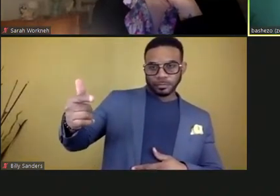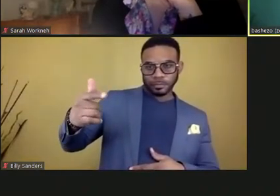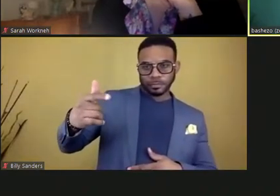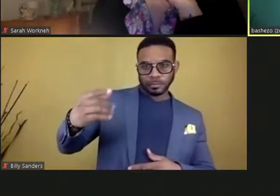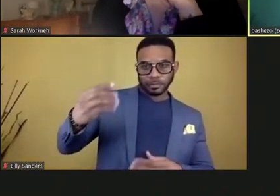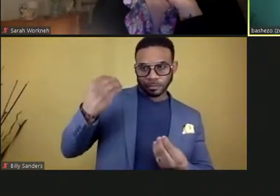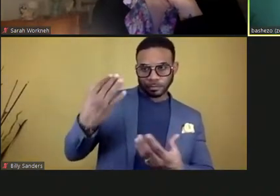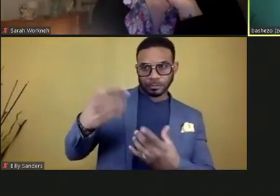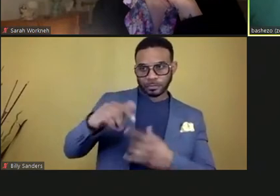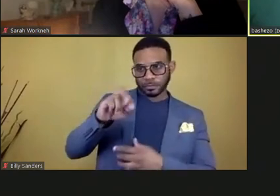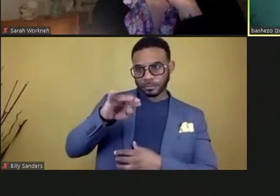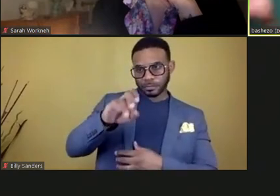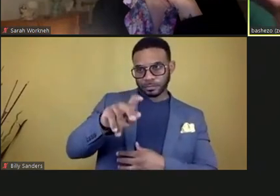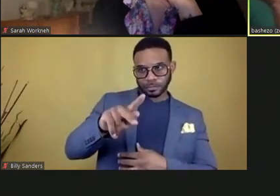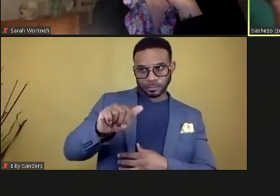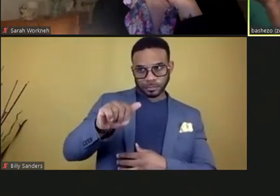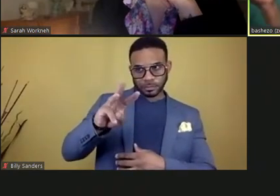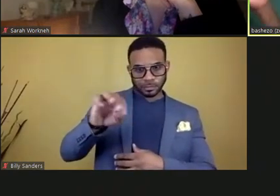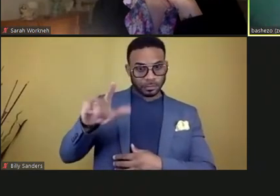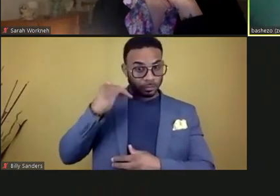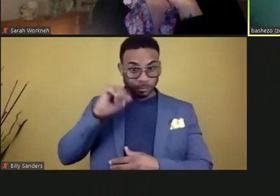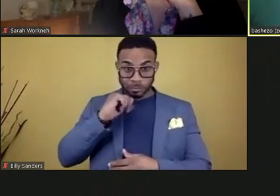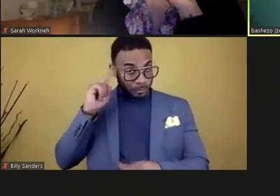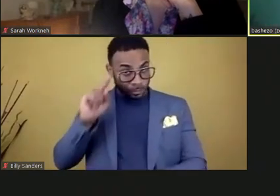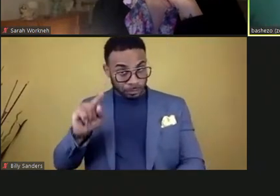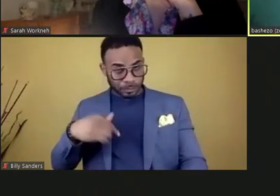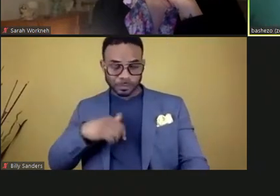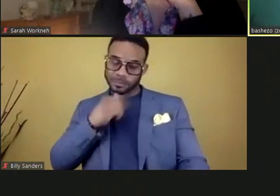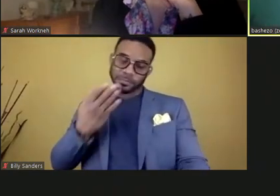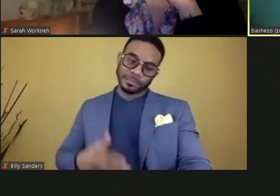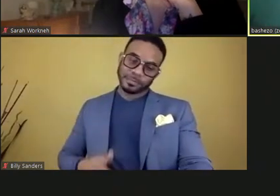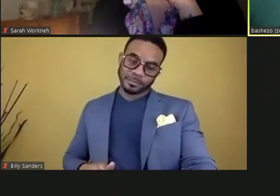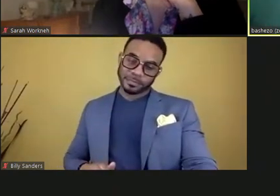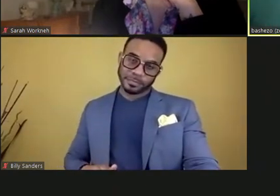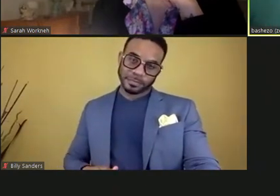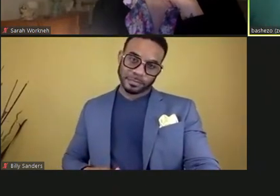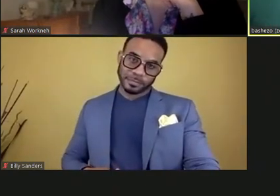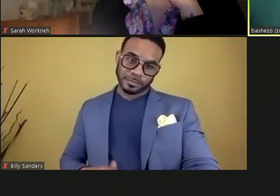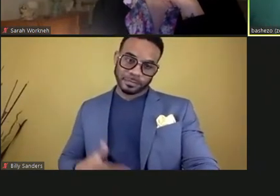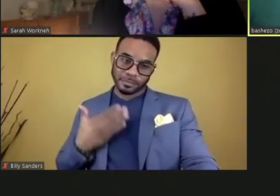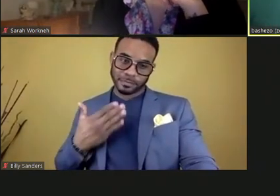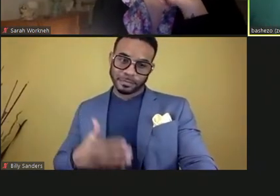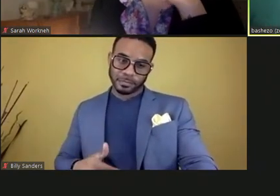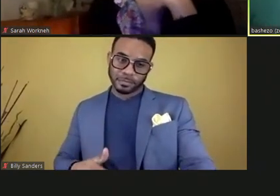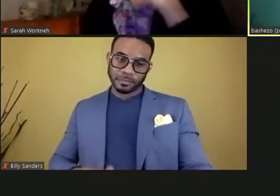graciously to Erica Wall, with whom, if it weren't for you, I wouldn't be here. So thank you.